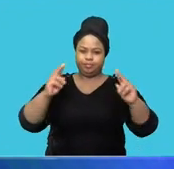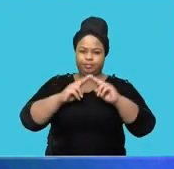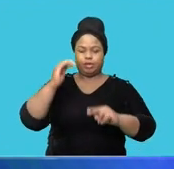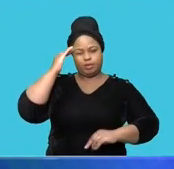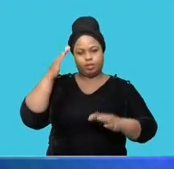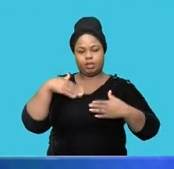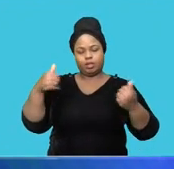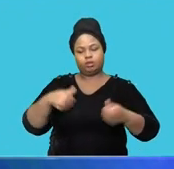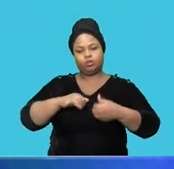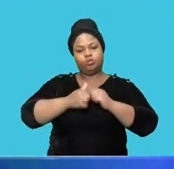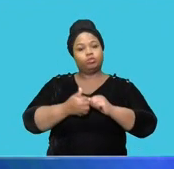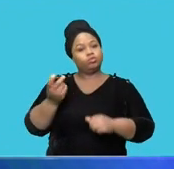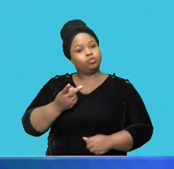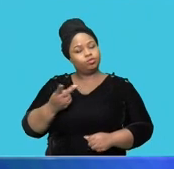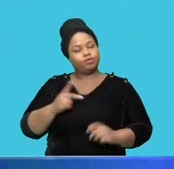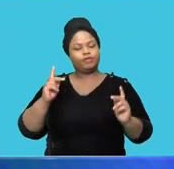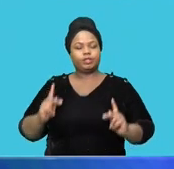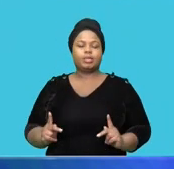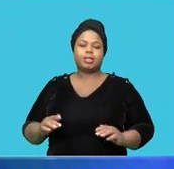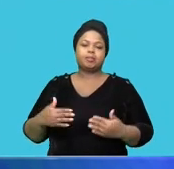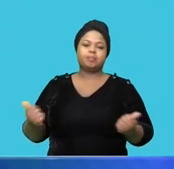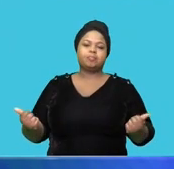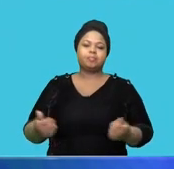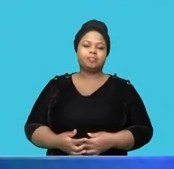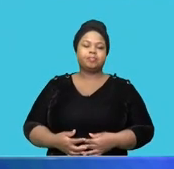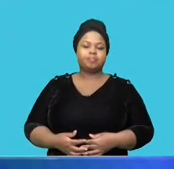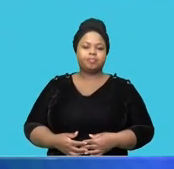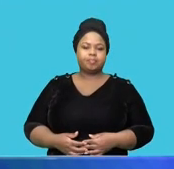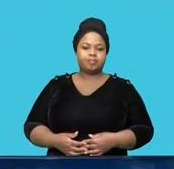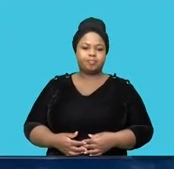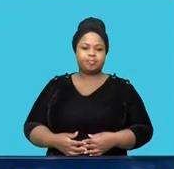health in sport, as well as physical well-being.